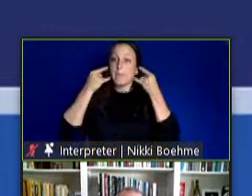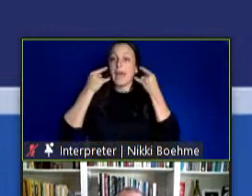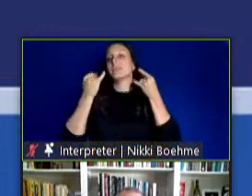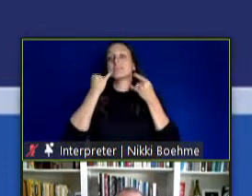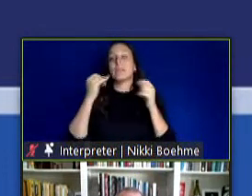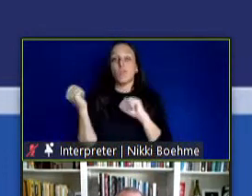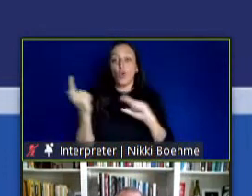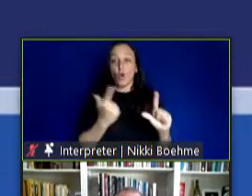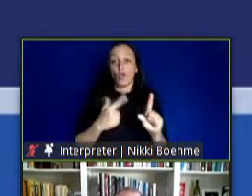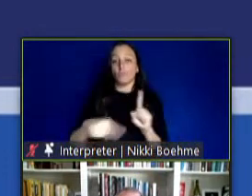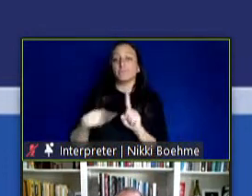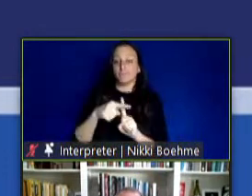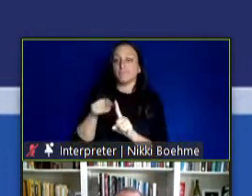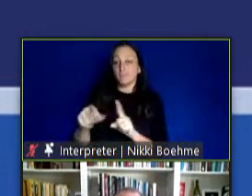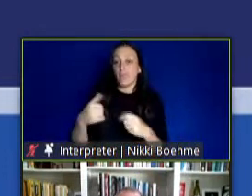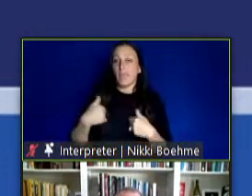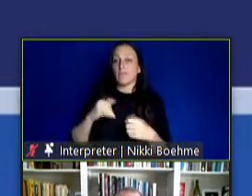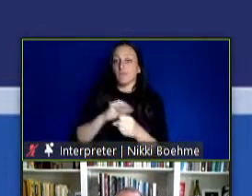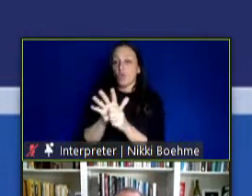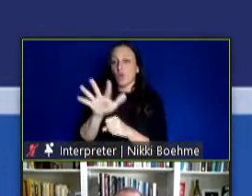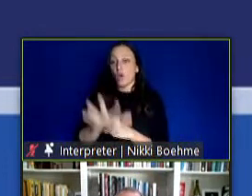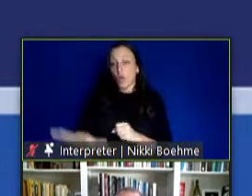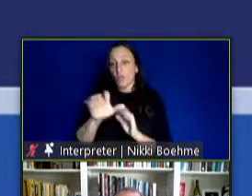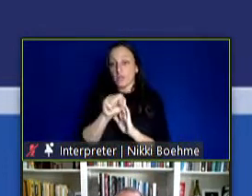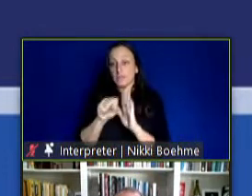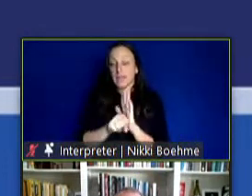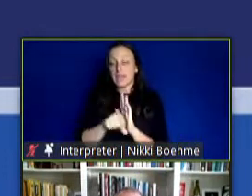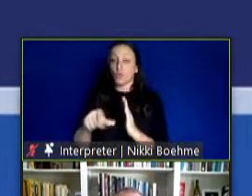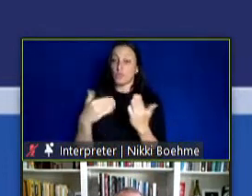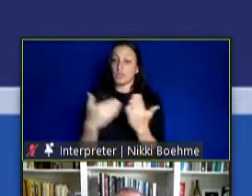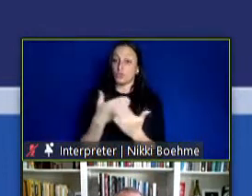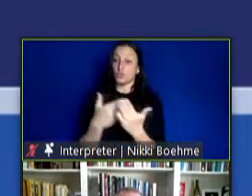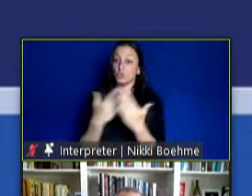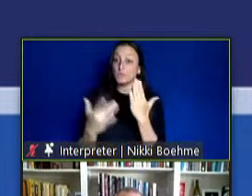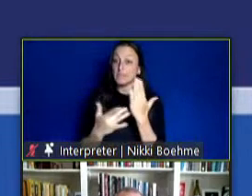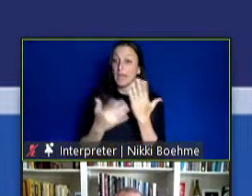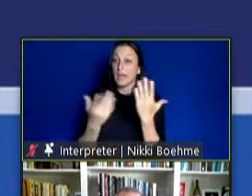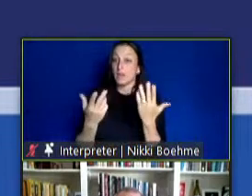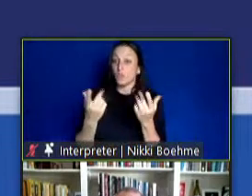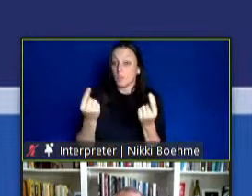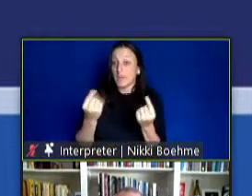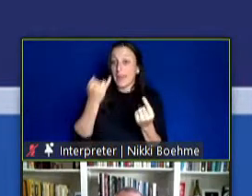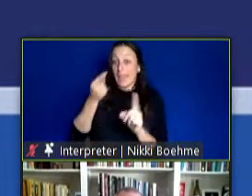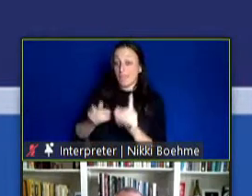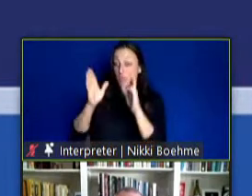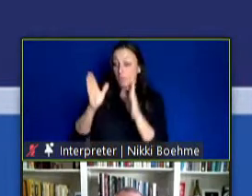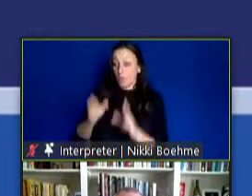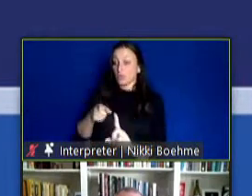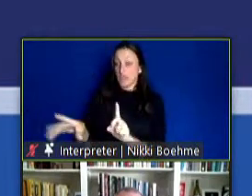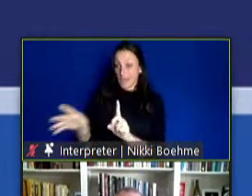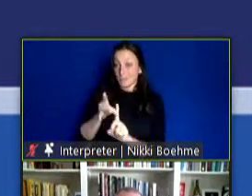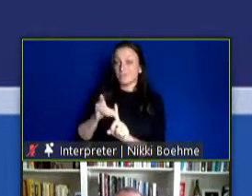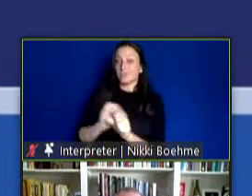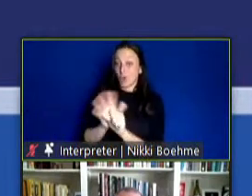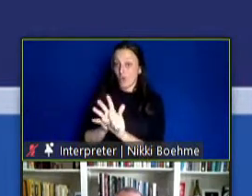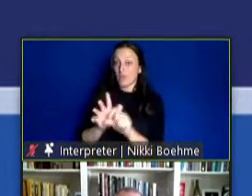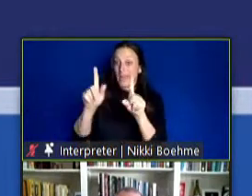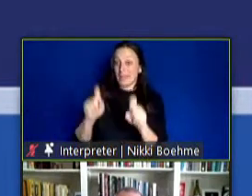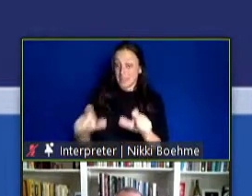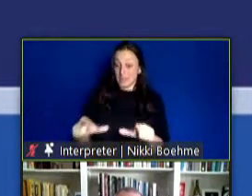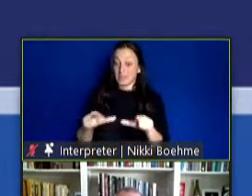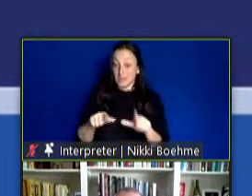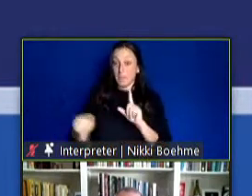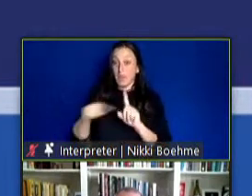across the state. And so this new functionality allows users who test positive for COVID-19 to share their tests without waiting for